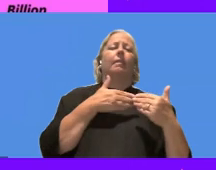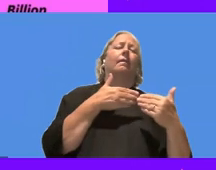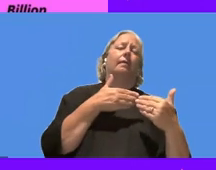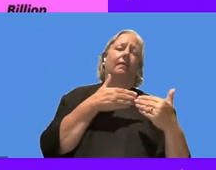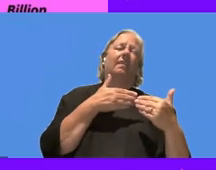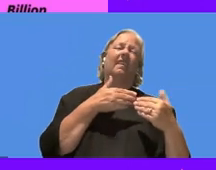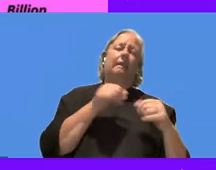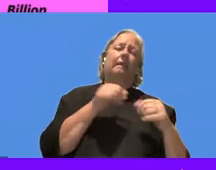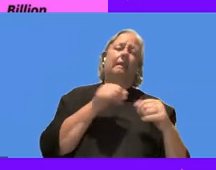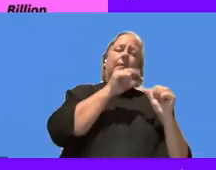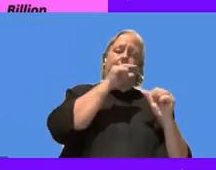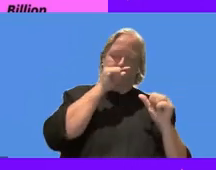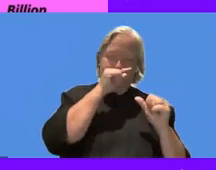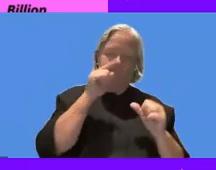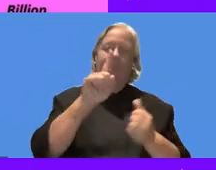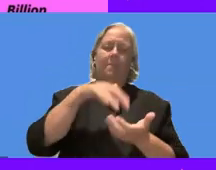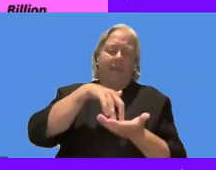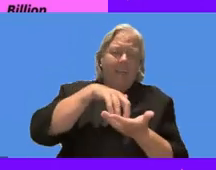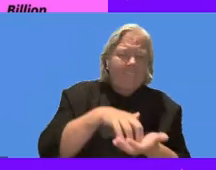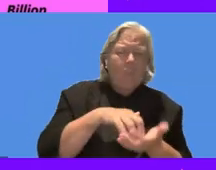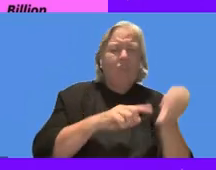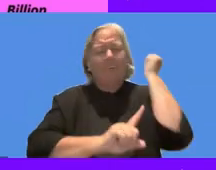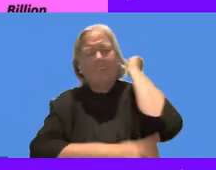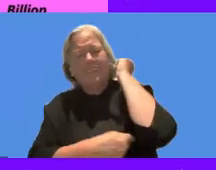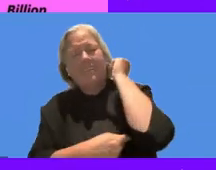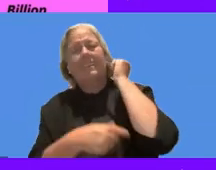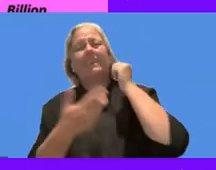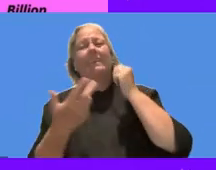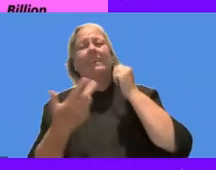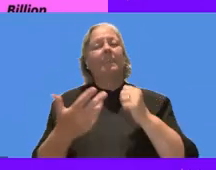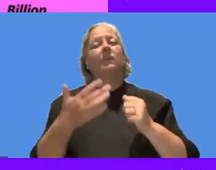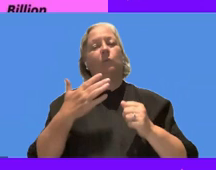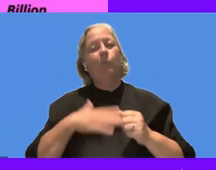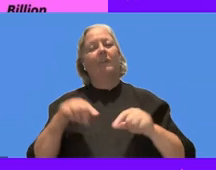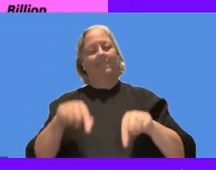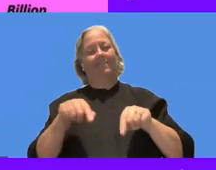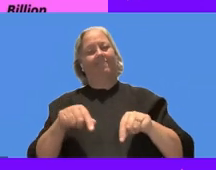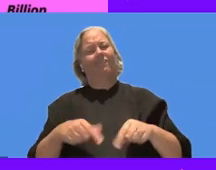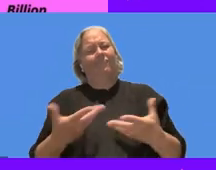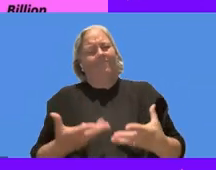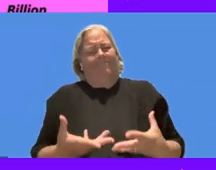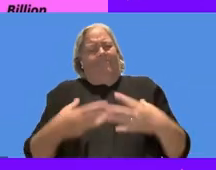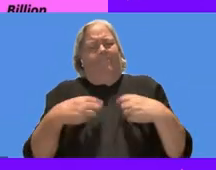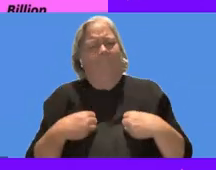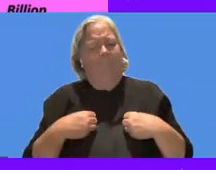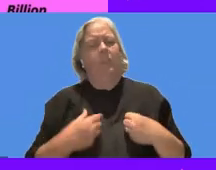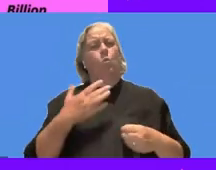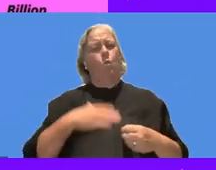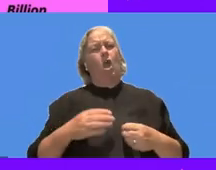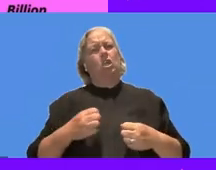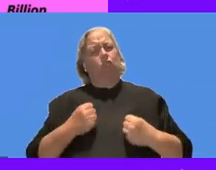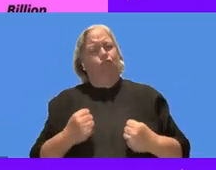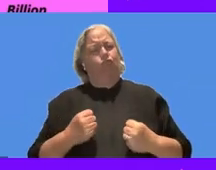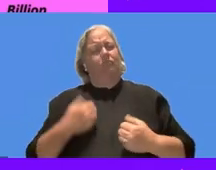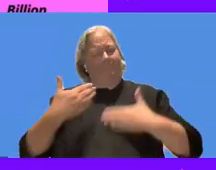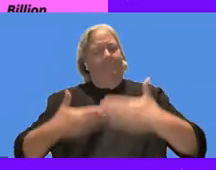vulnerabilities and failures really to embrace this agenda and to be bold and progressive to move it forward. So